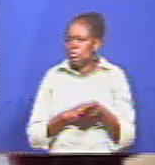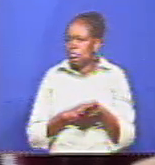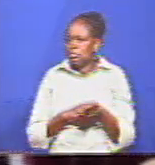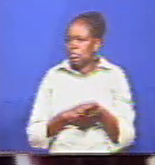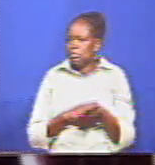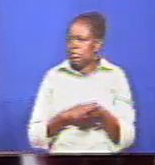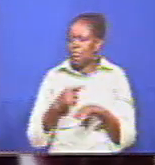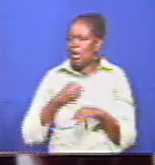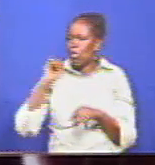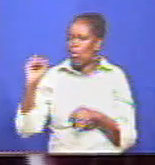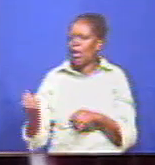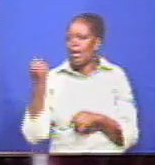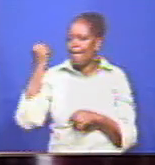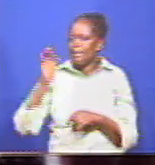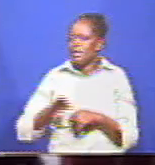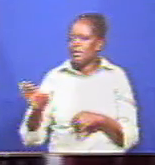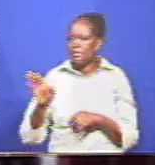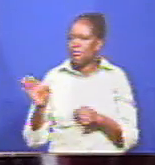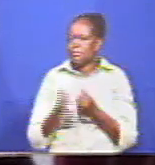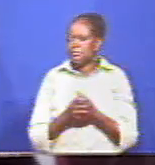I'm waking up in the morning, yes.